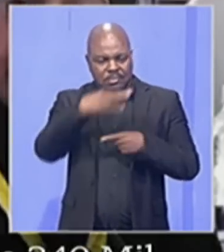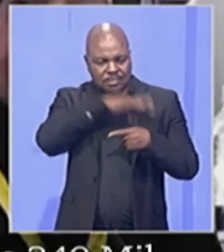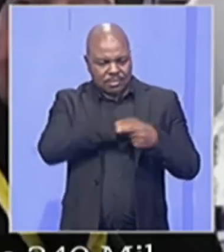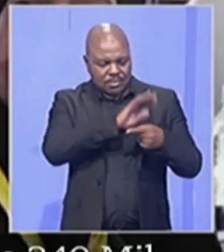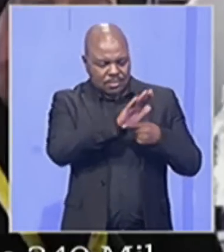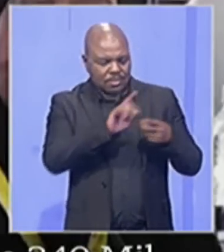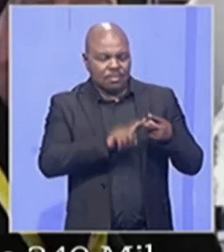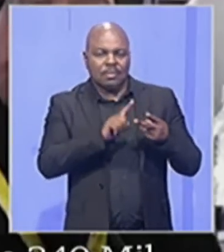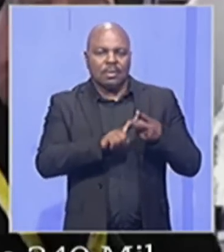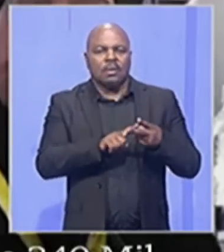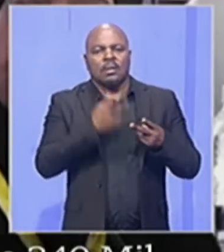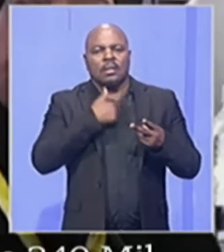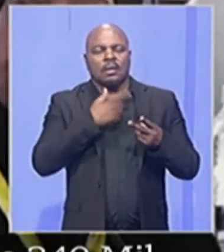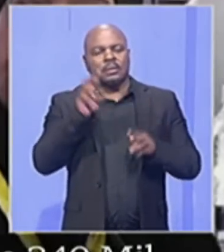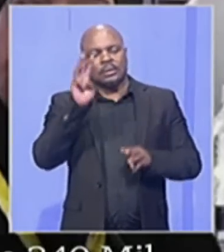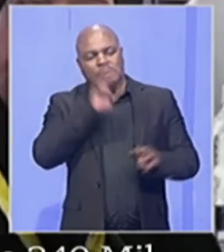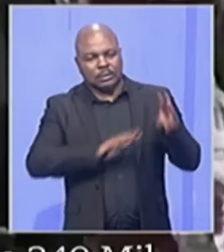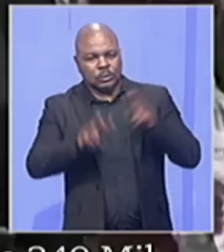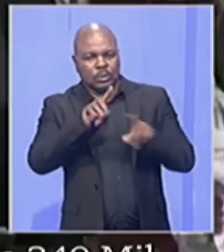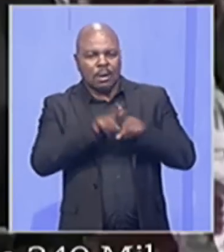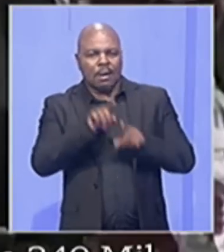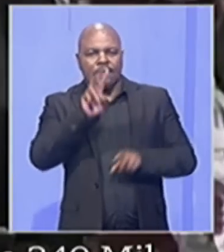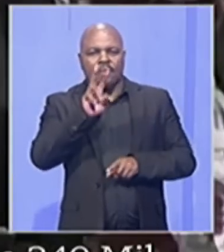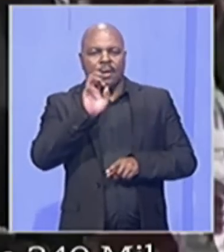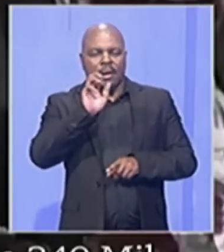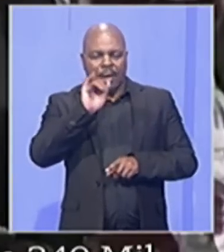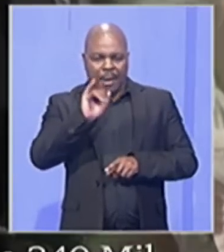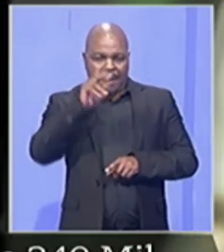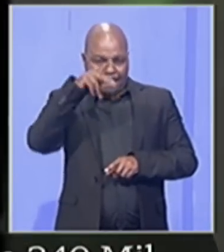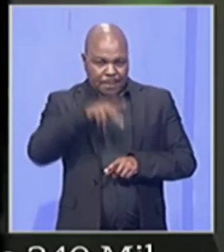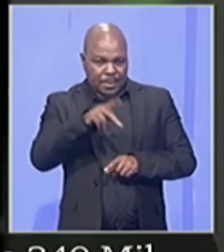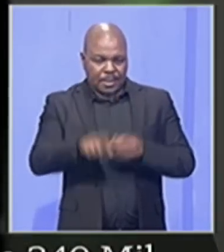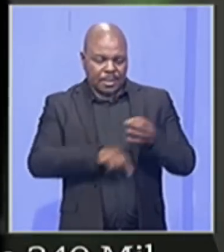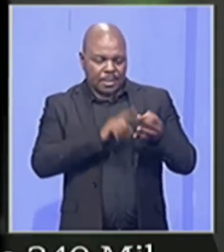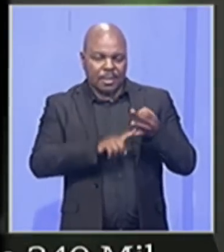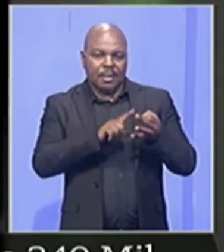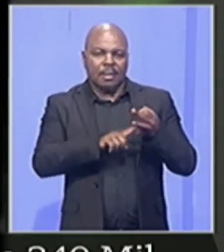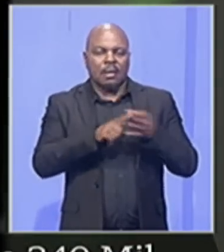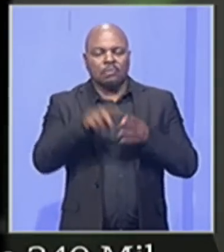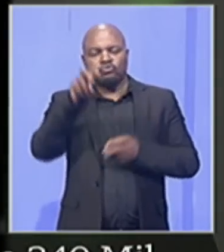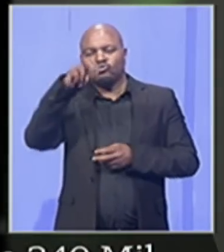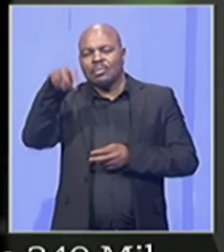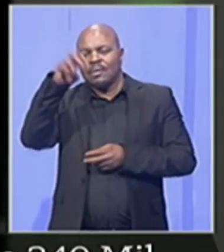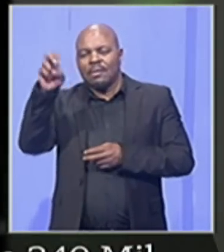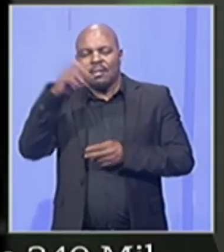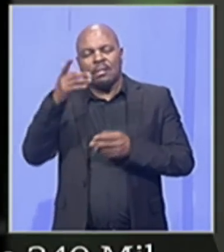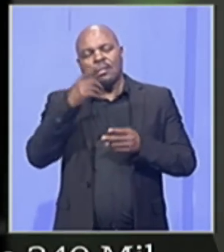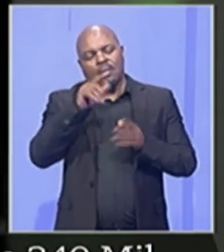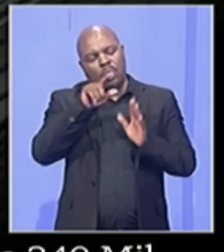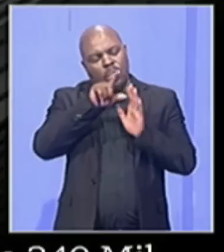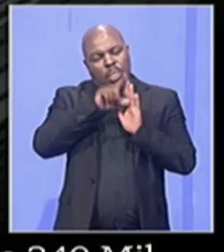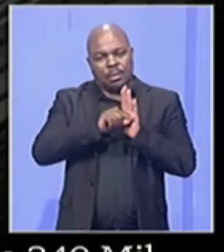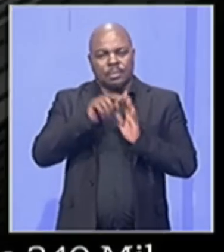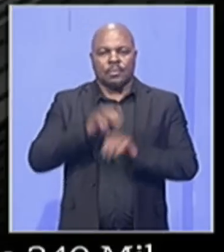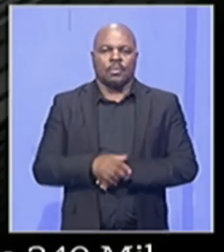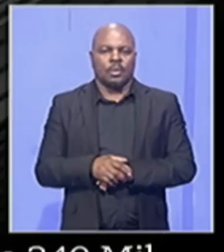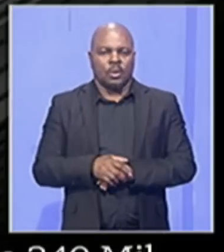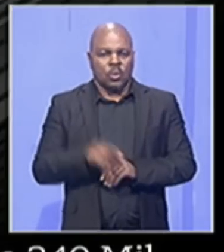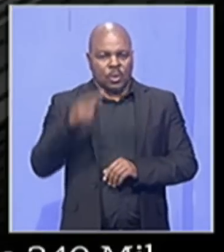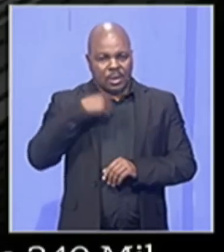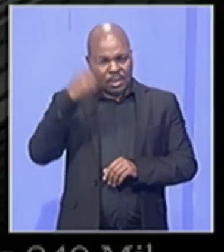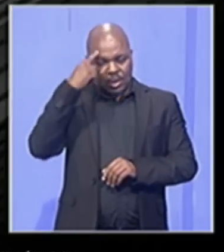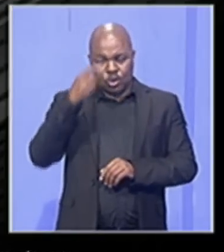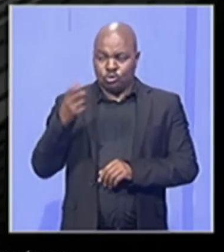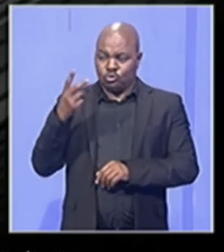kenyeletsang ditshebeletso tsa tshireletso tsa VIP le dinyehlisetso ditjeong tsa maeto. As Action SA, we think the extra